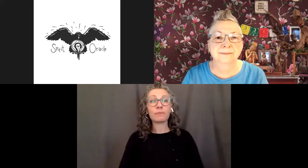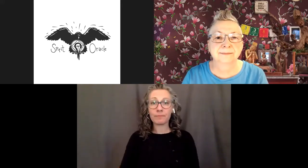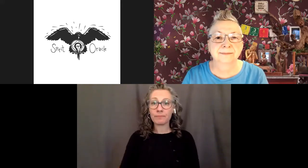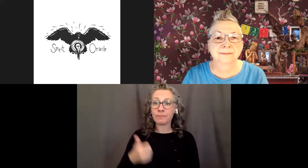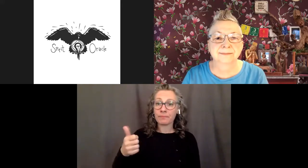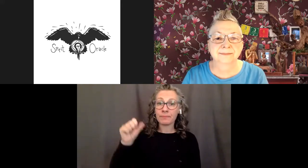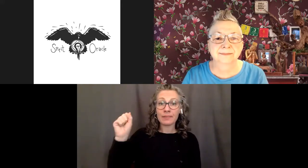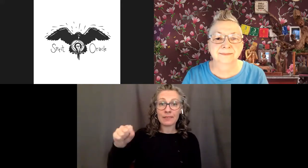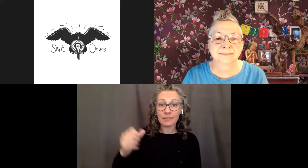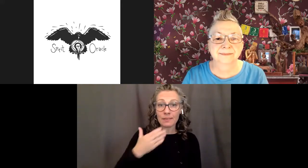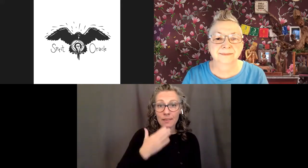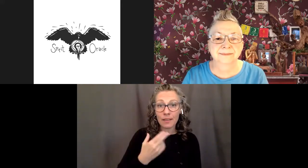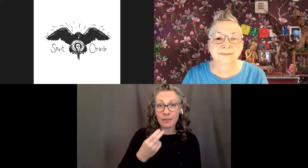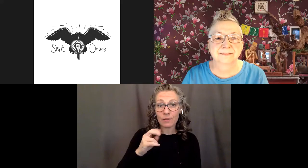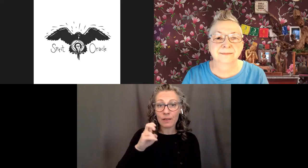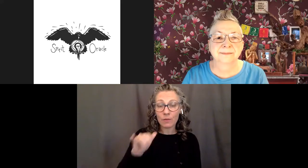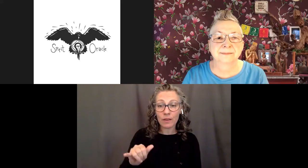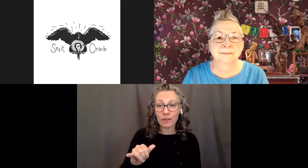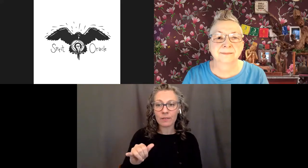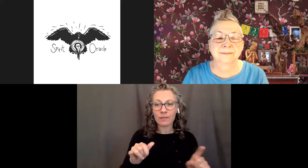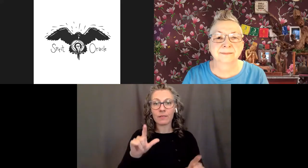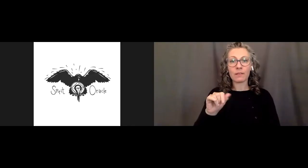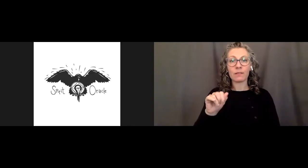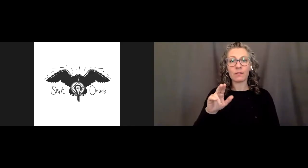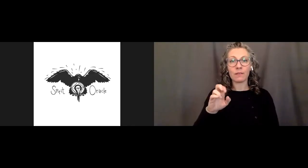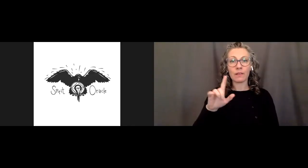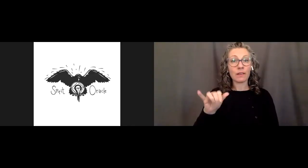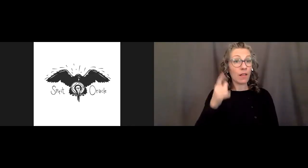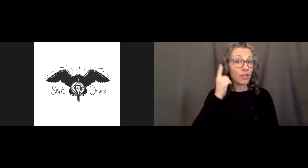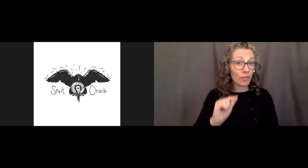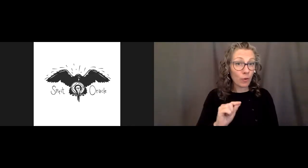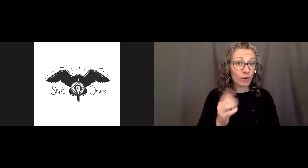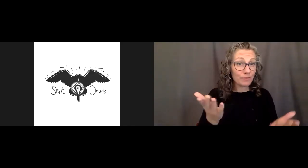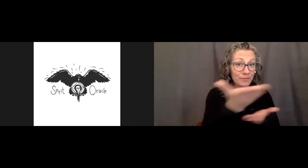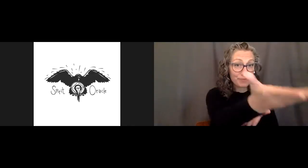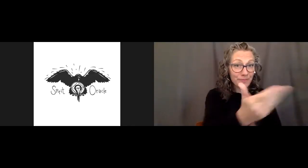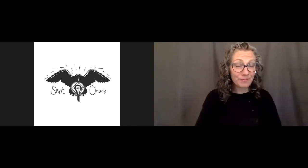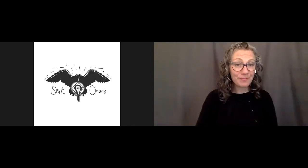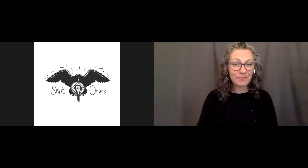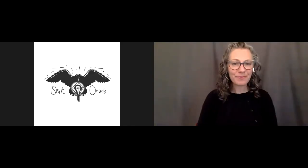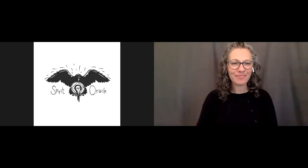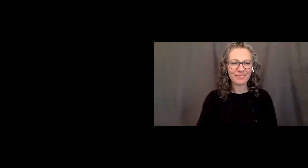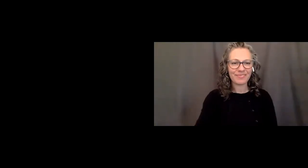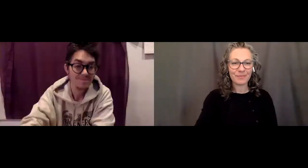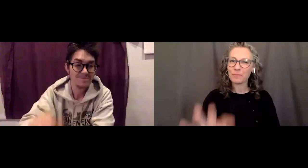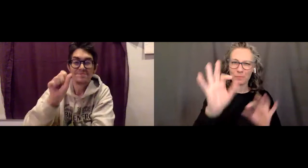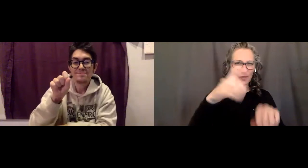Yes. Thank you, Henry. I was just getting ready to ask you, Thorne, if you wanted to share as you put up your hand. This is great.